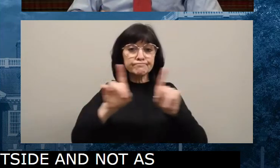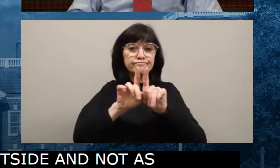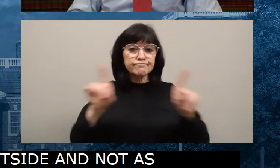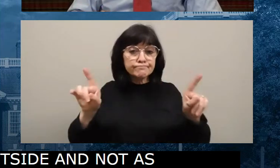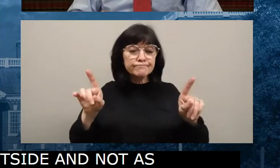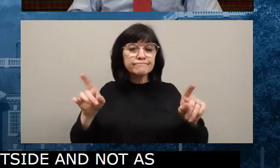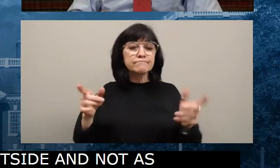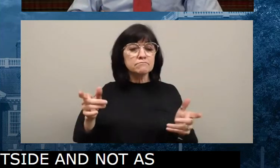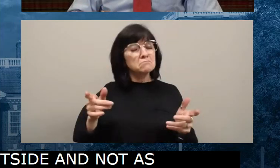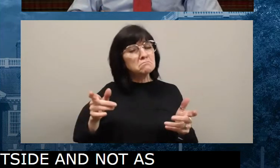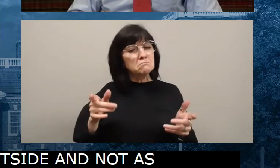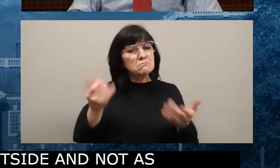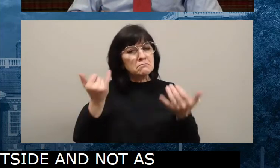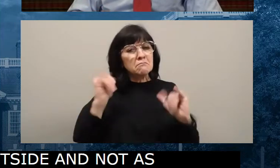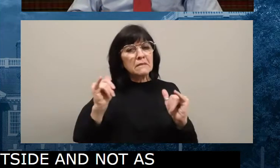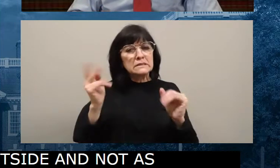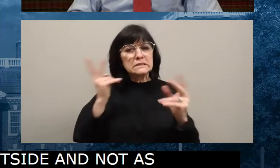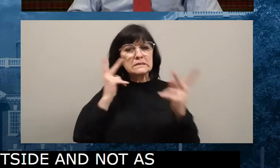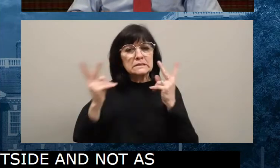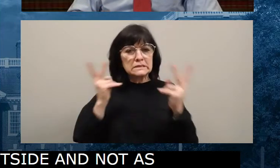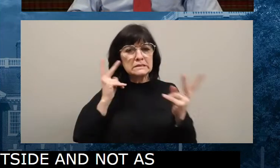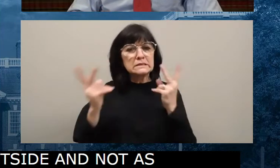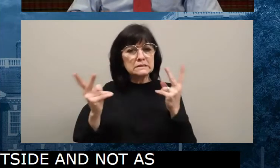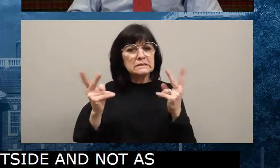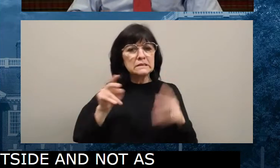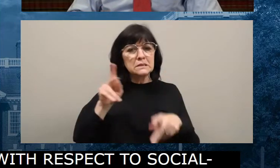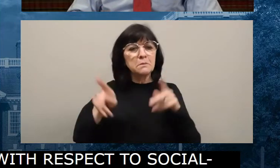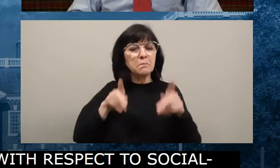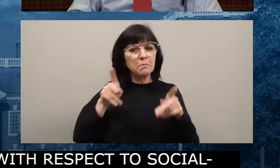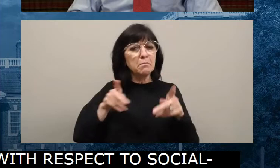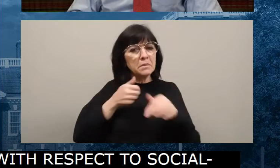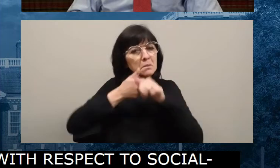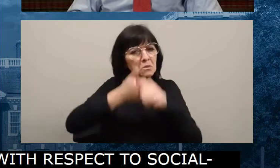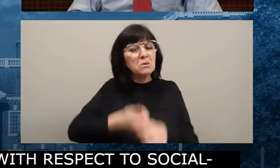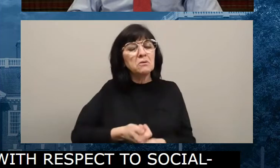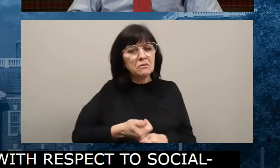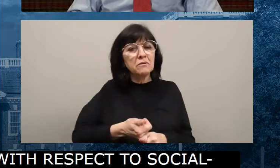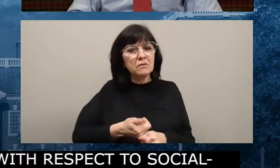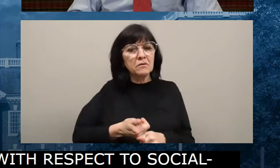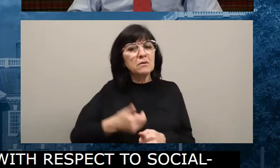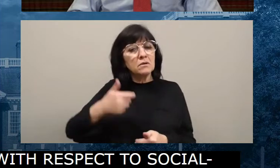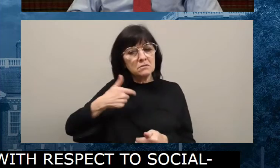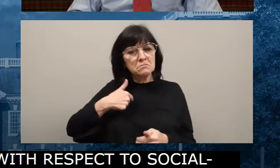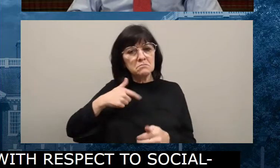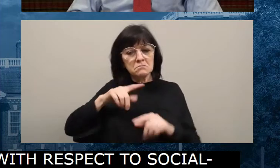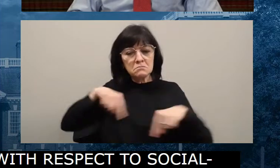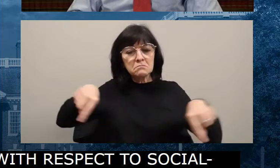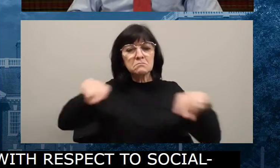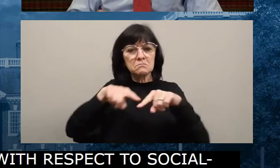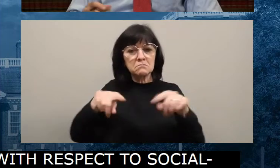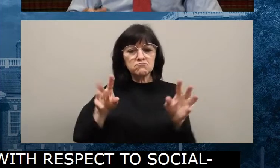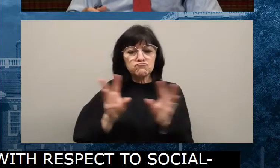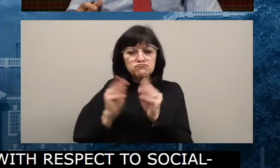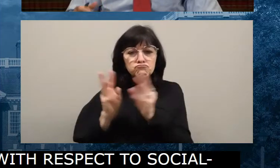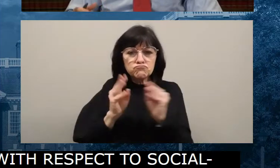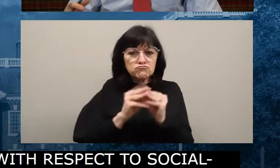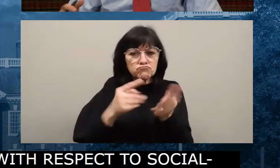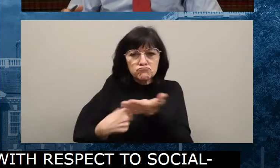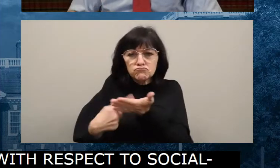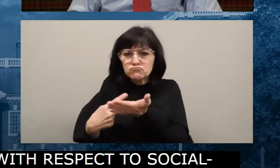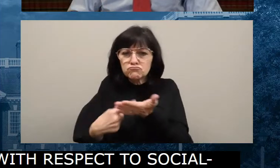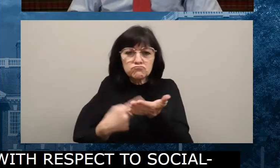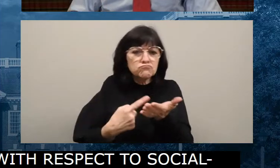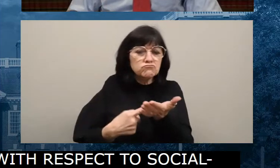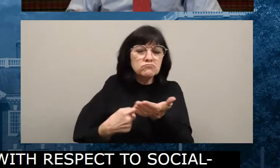our weekly conference call with the mayors of the towns and cities across our state, and they continue to see pretty